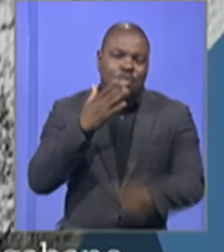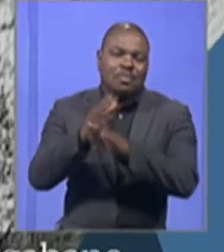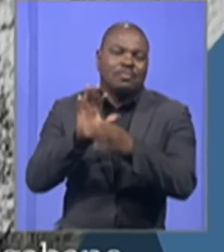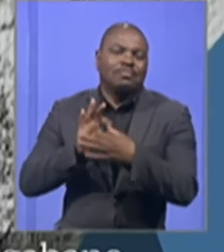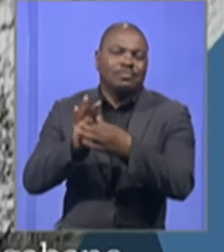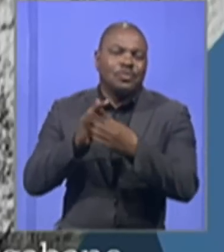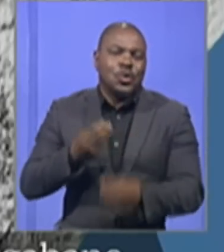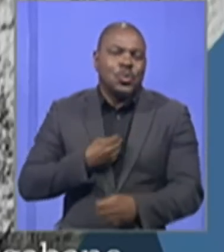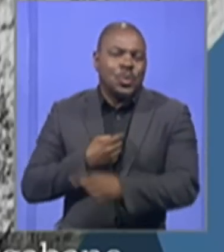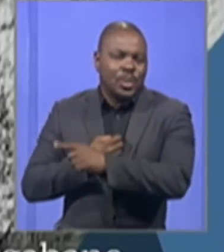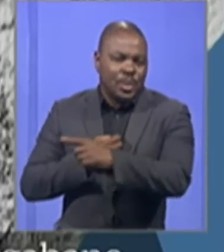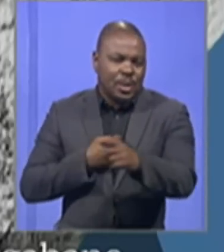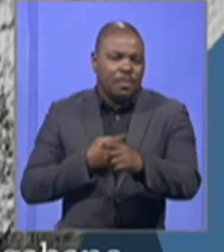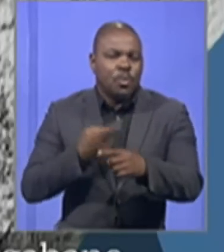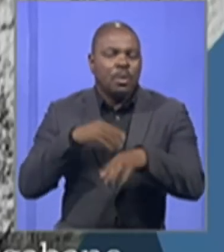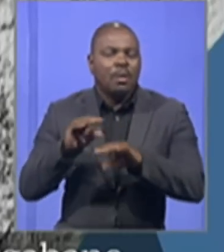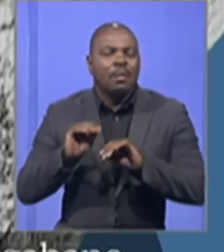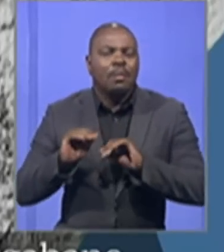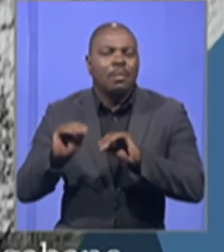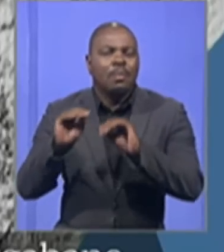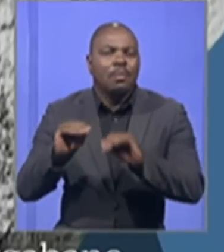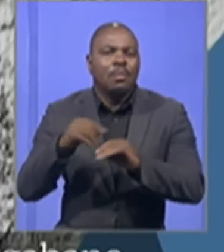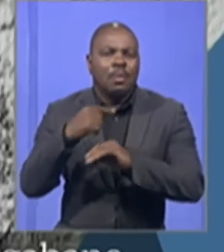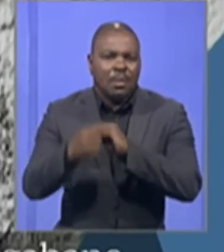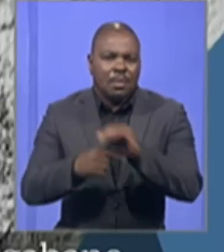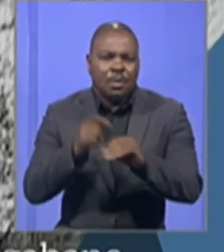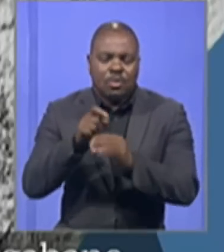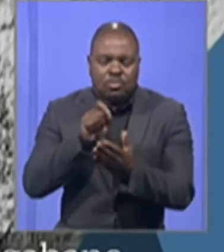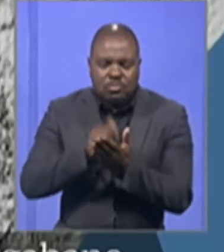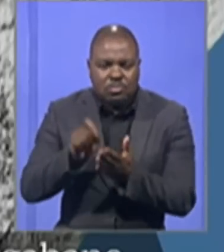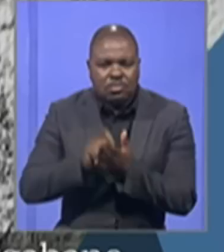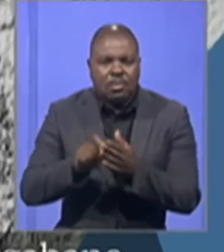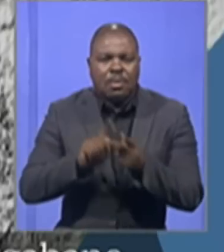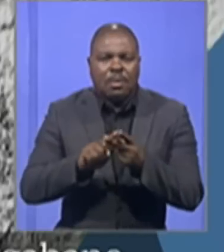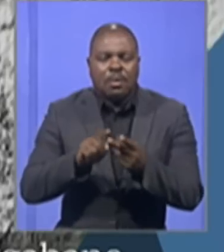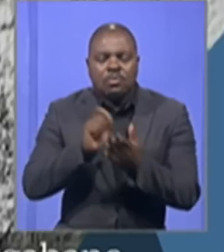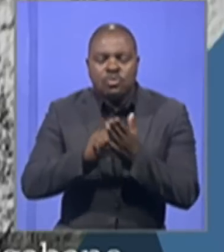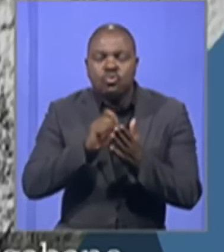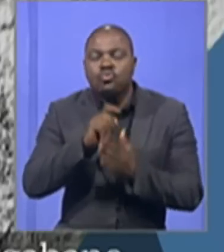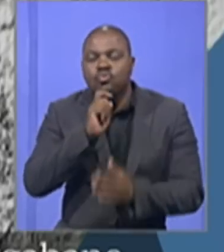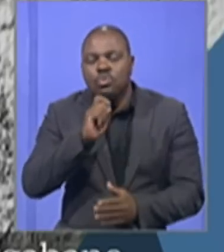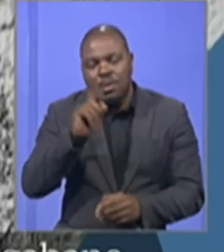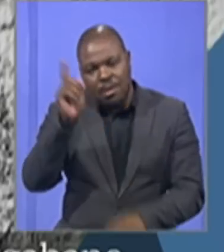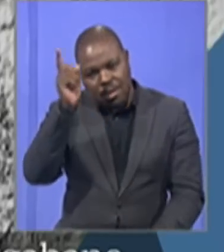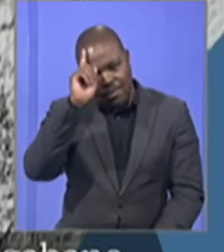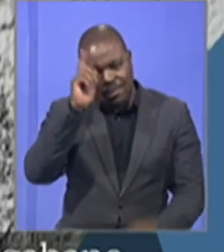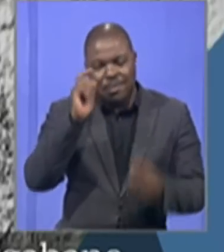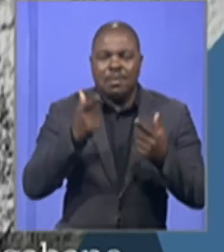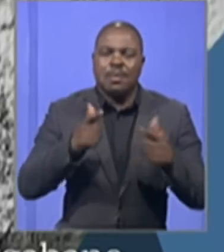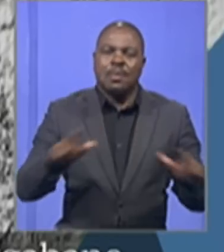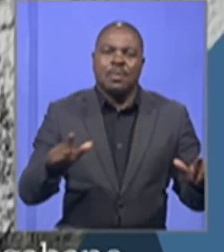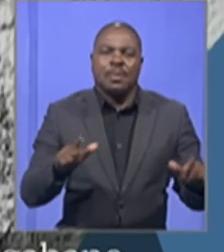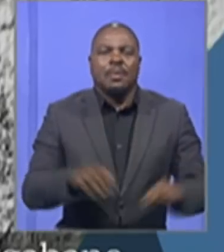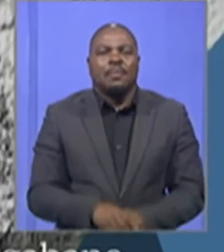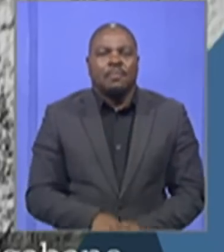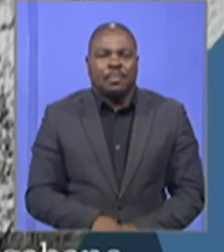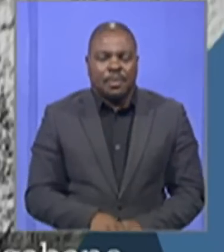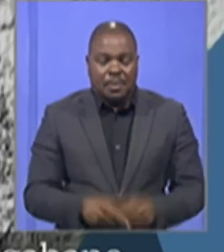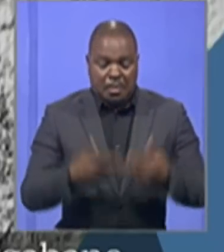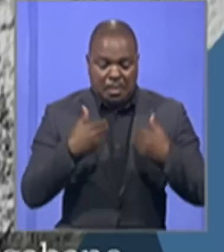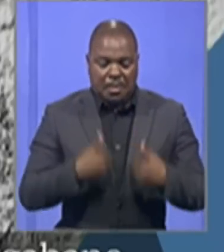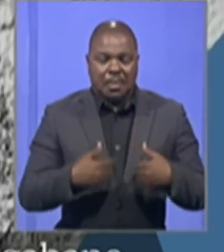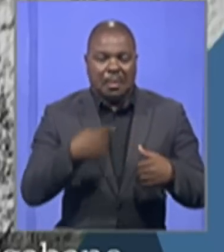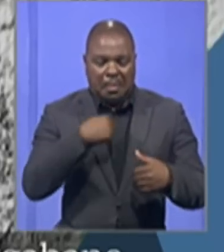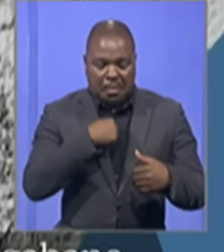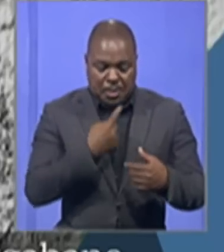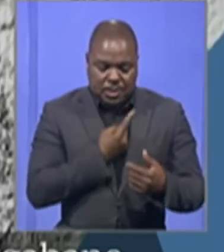Mo leng hore re ruta ka tsena tsa bongodi in our African languages. Jwale ke sethothokisi ka bonna, ke